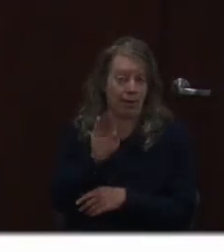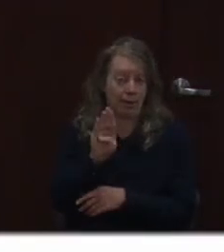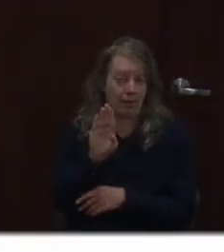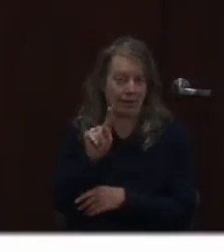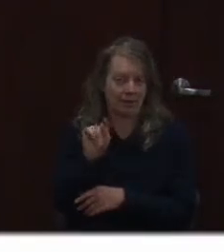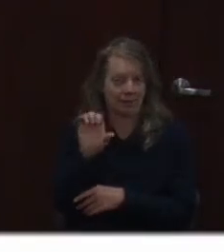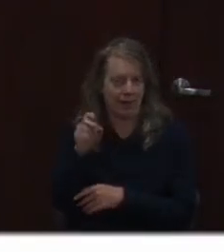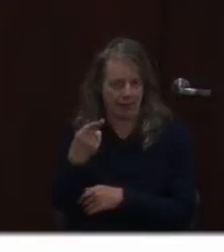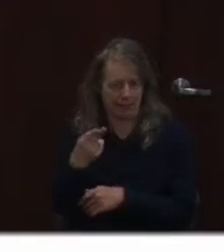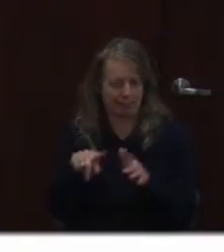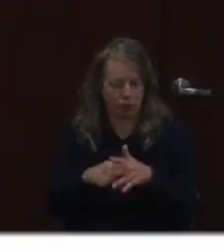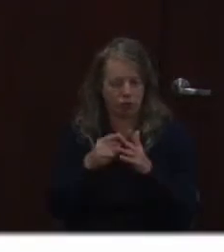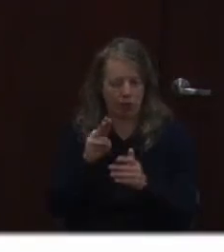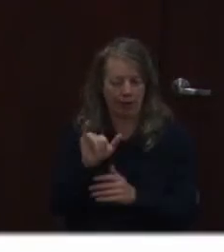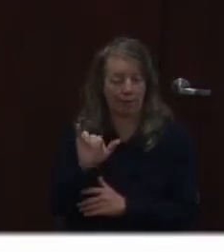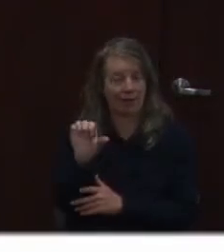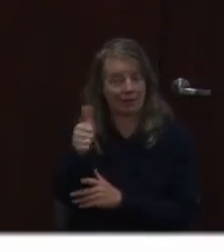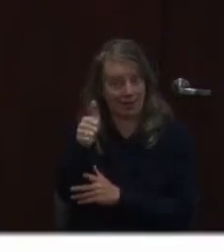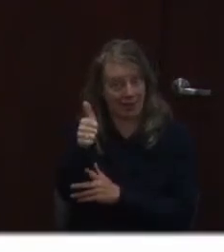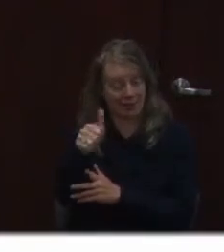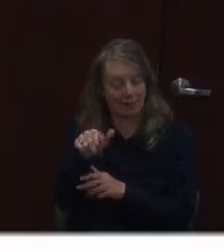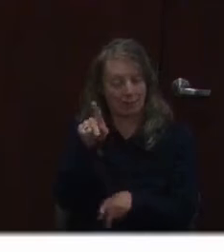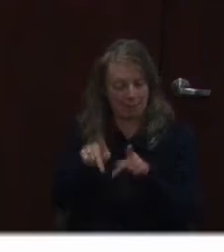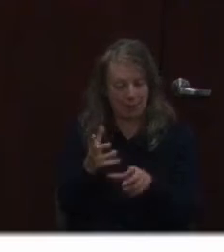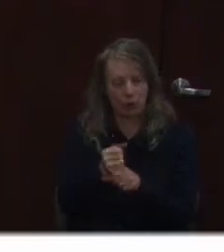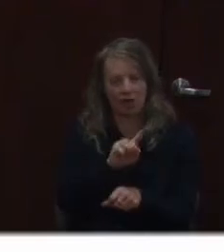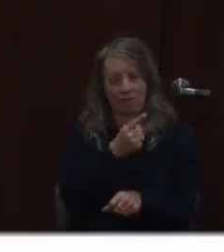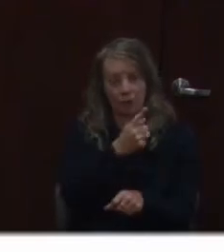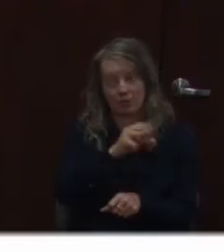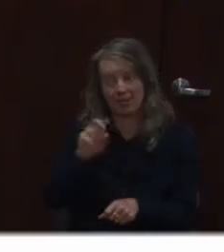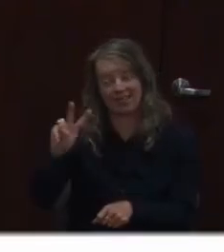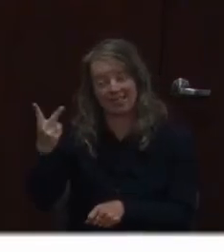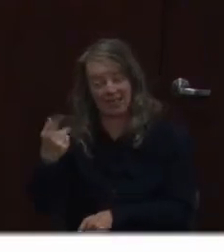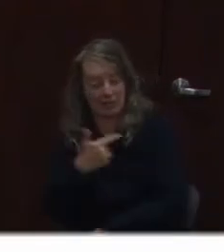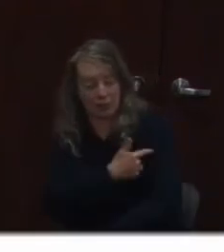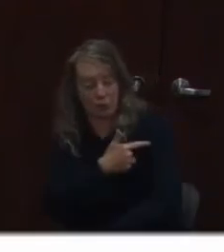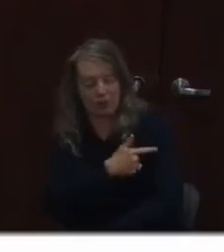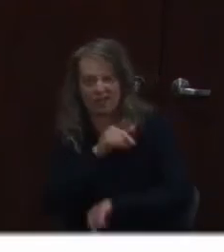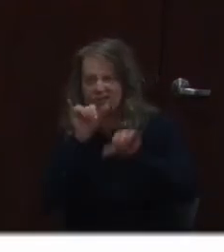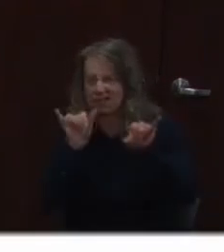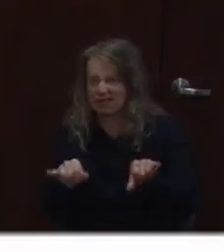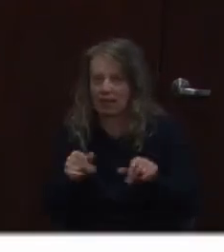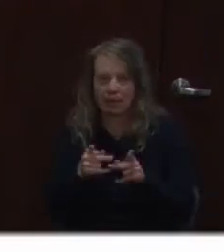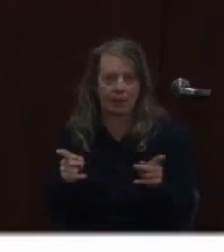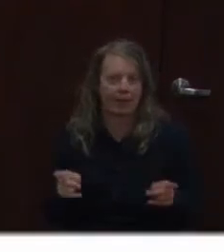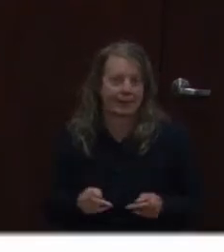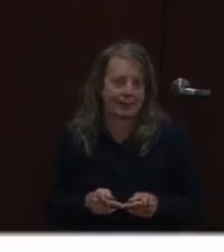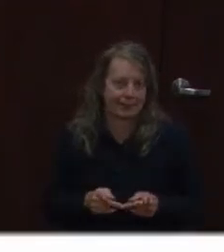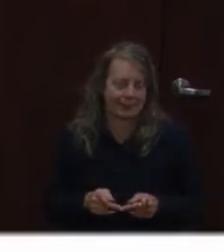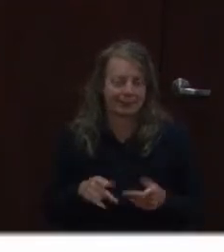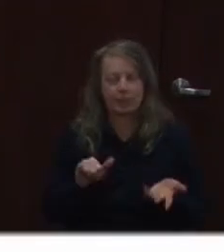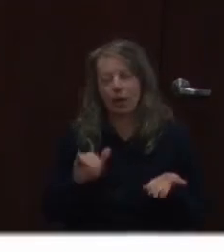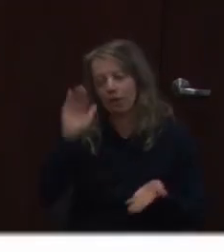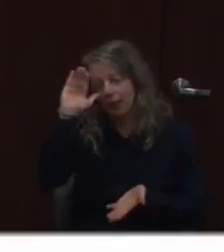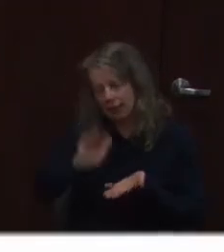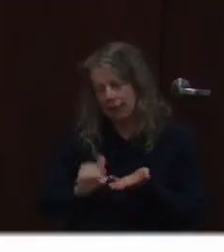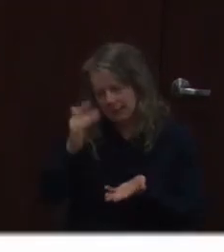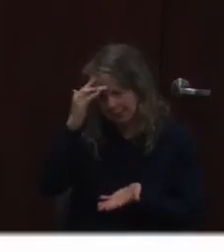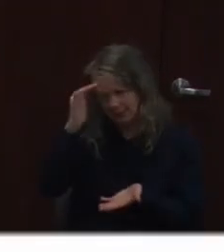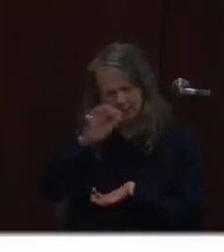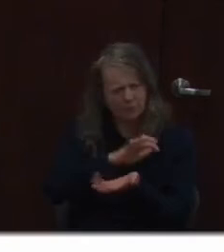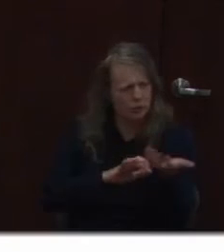May 10th, folks will be able to get their first and second doses in the same place. So cut down on some confusion about having to go